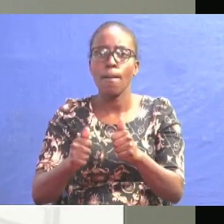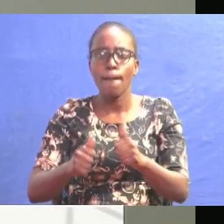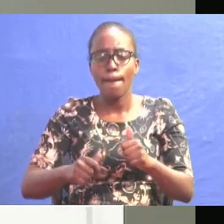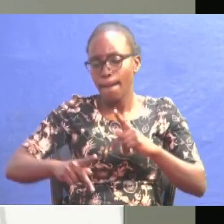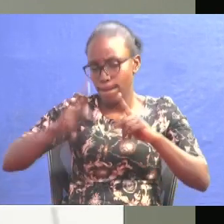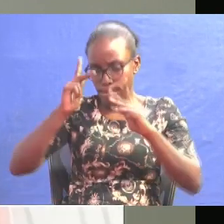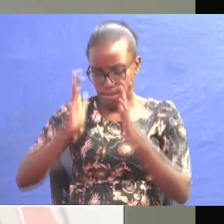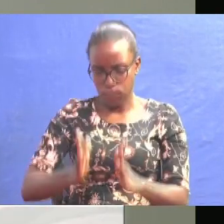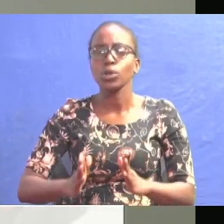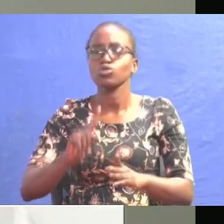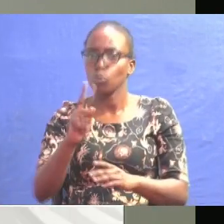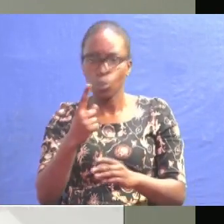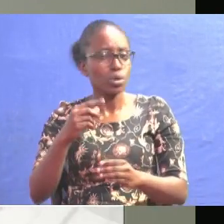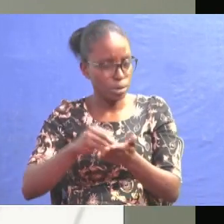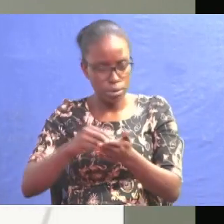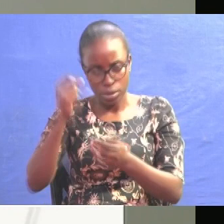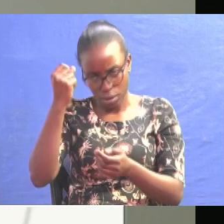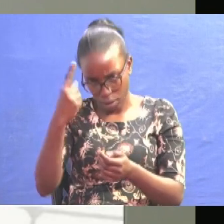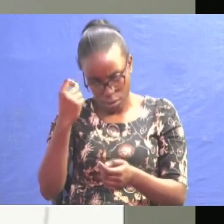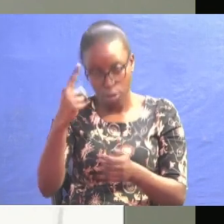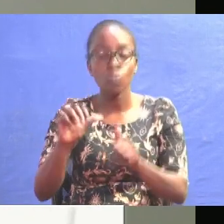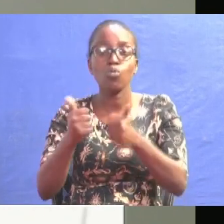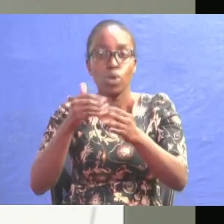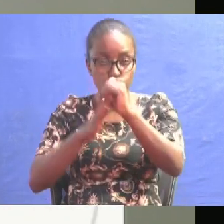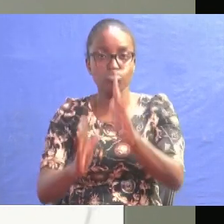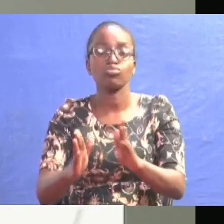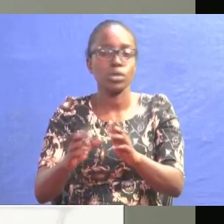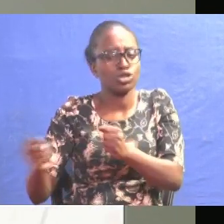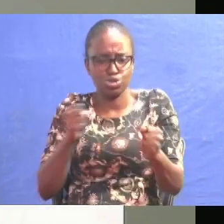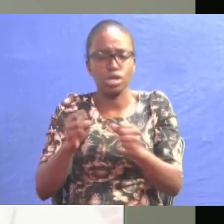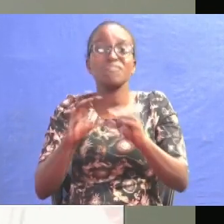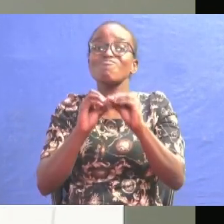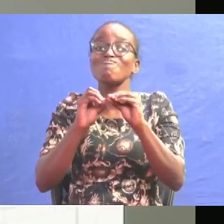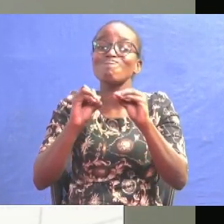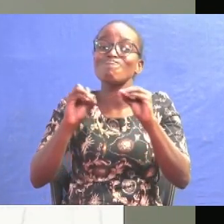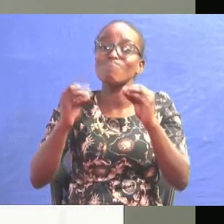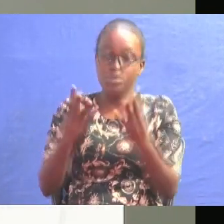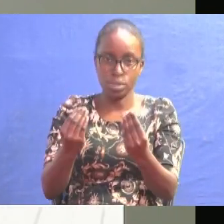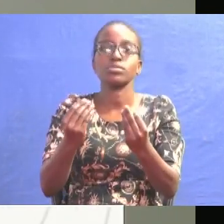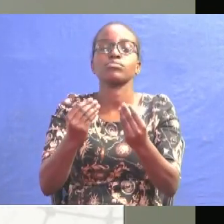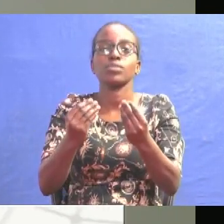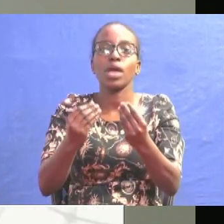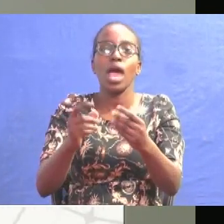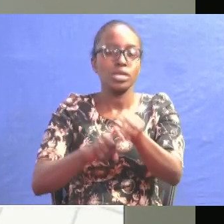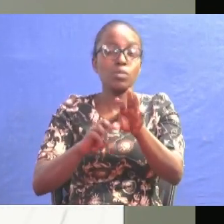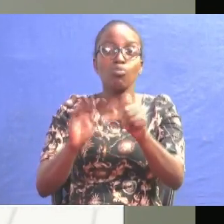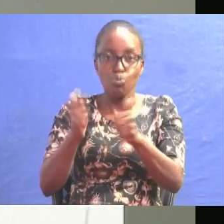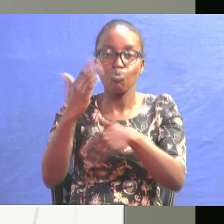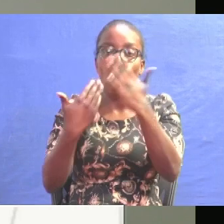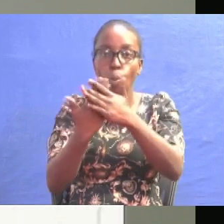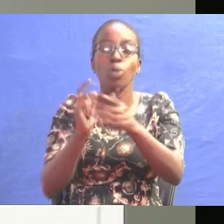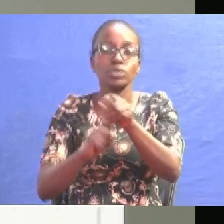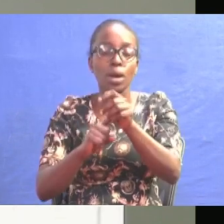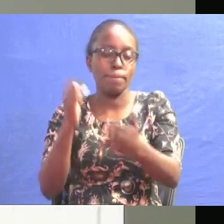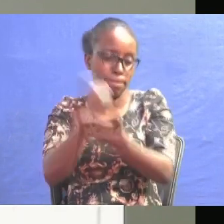about leadership, this is a person who cannot be shaken easily. And you have just mentioned there are some of the qualifications that we